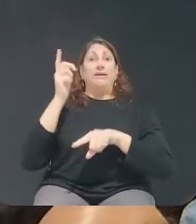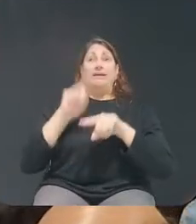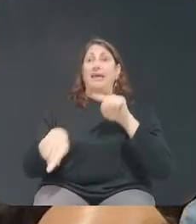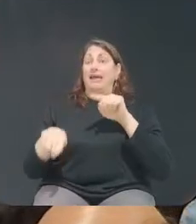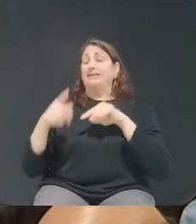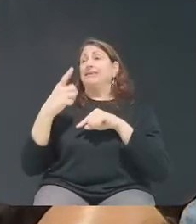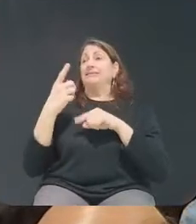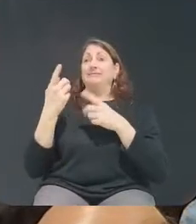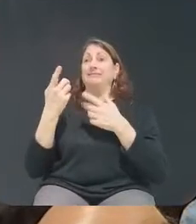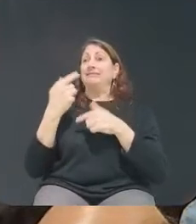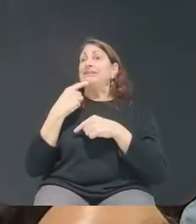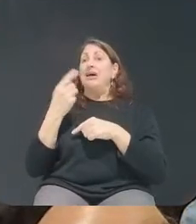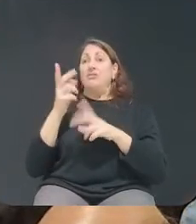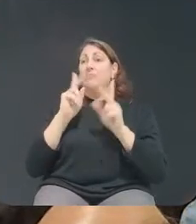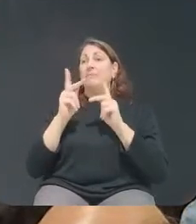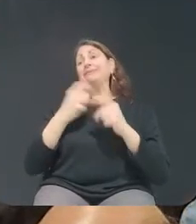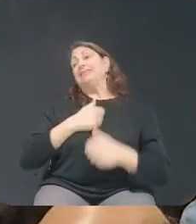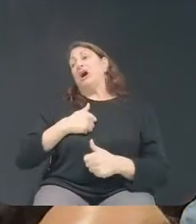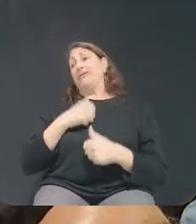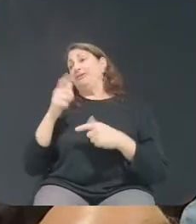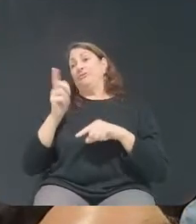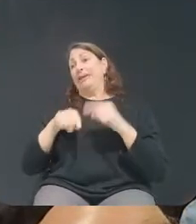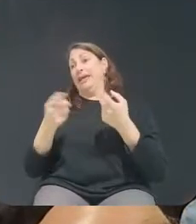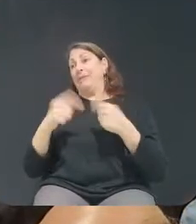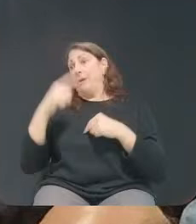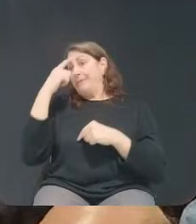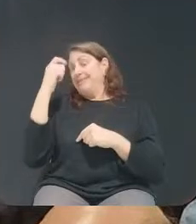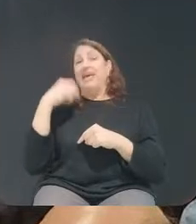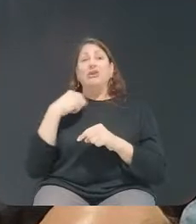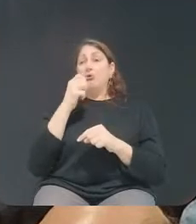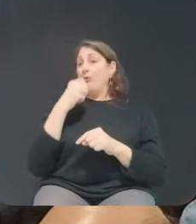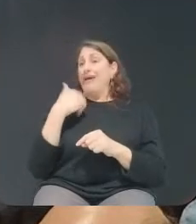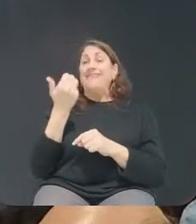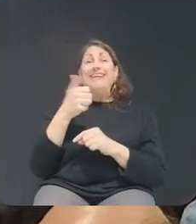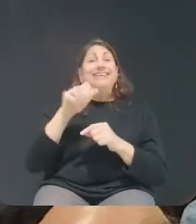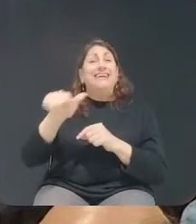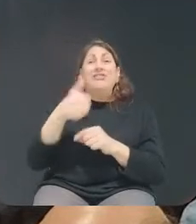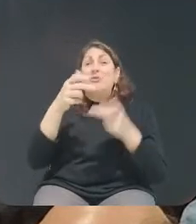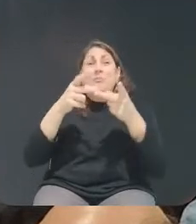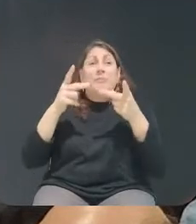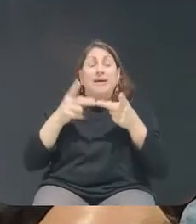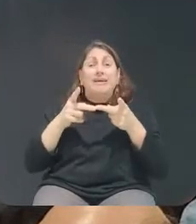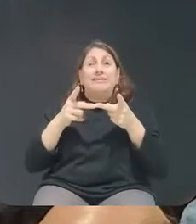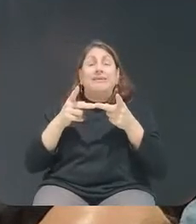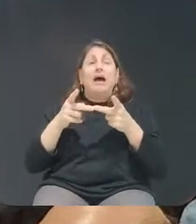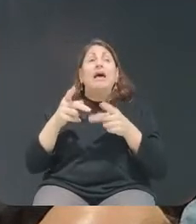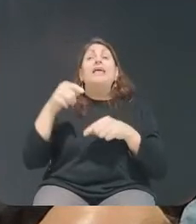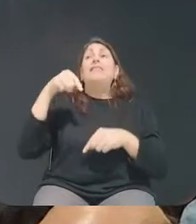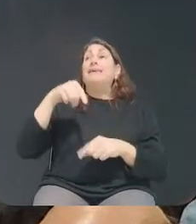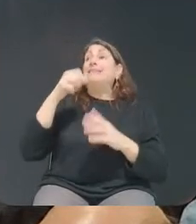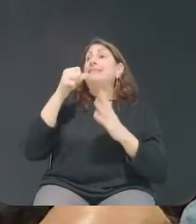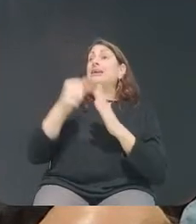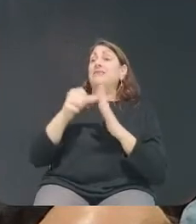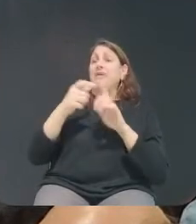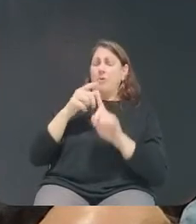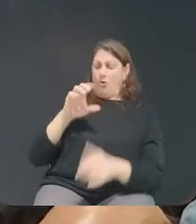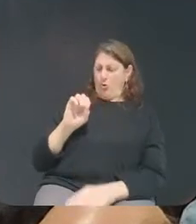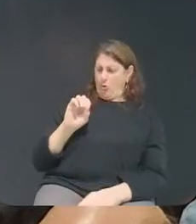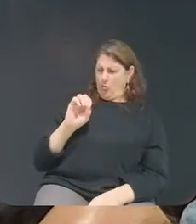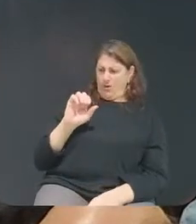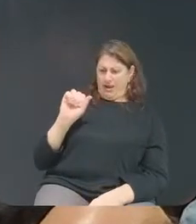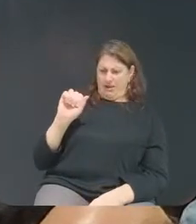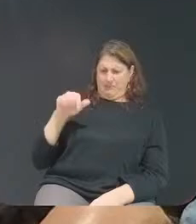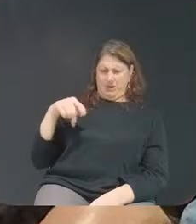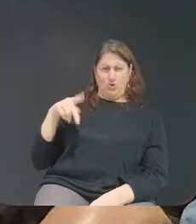This letter sent by the King County OAPU, which I think is the Old Age Pension Union, referred to the closing as a,